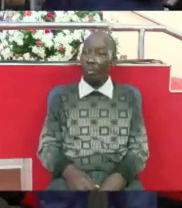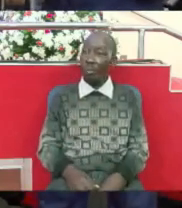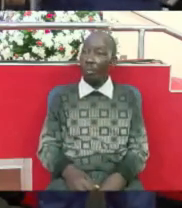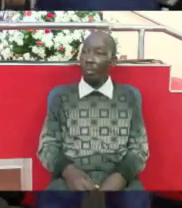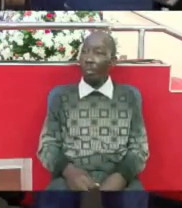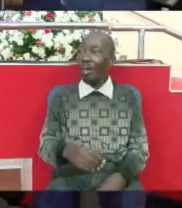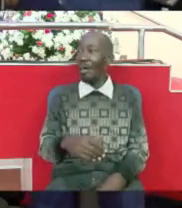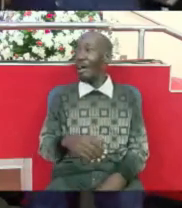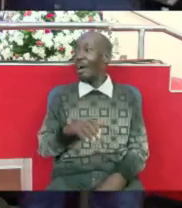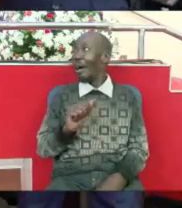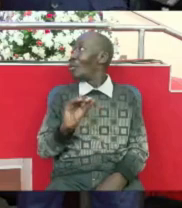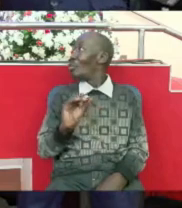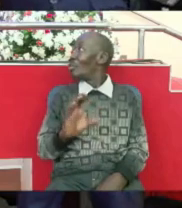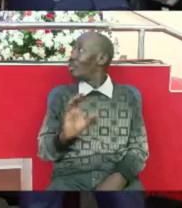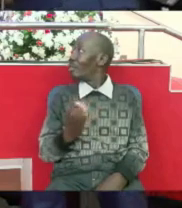mean?